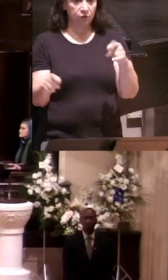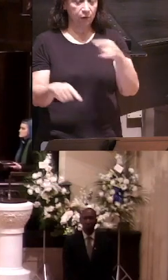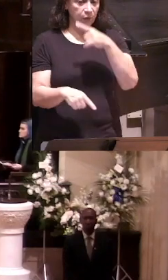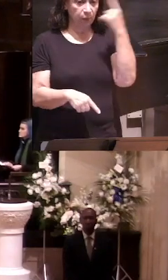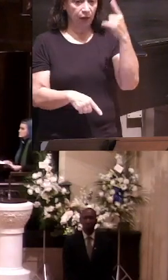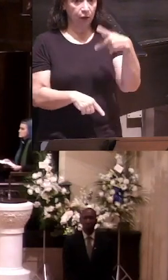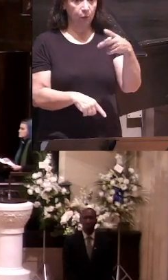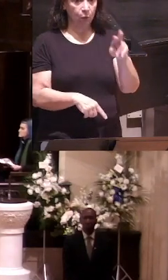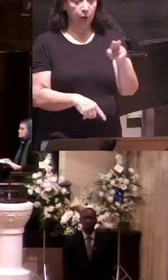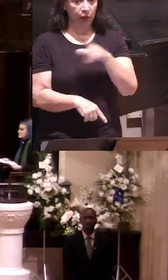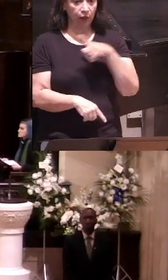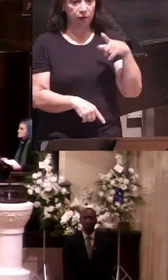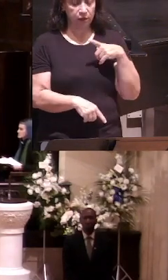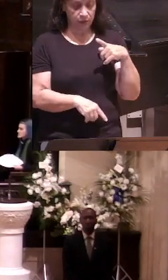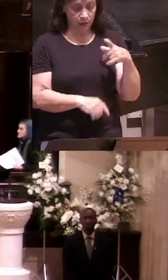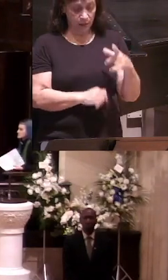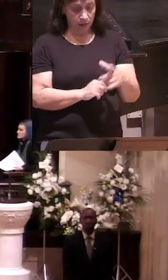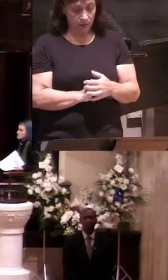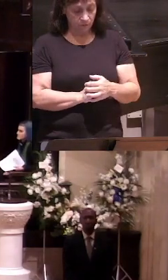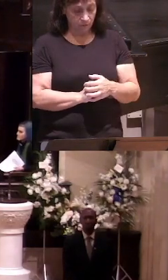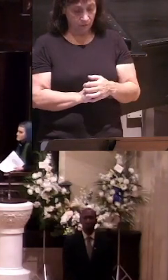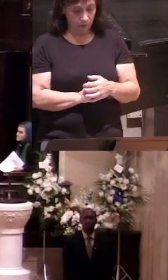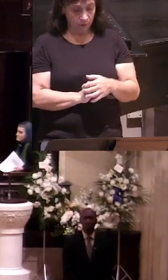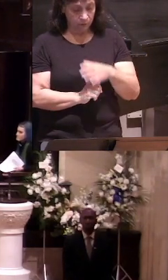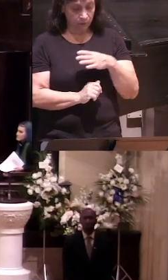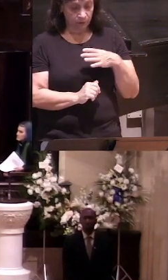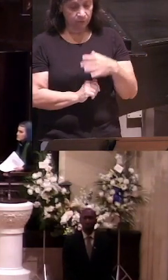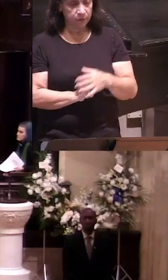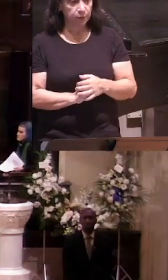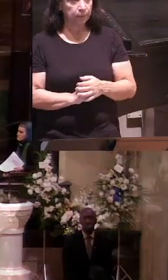Puerto Rican Legislative Caucus.